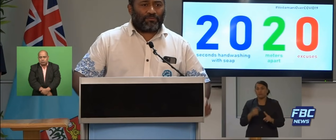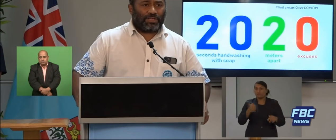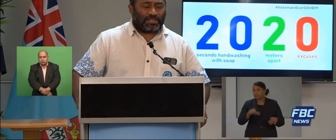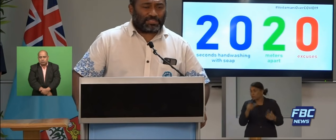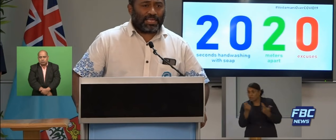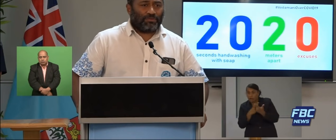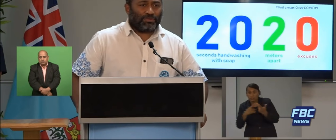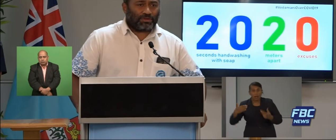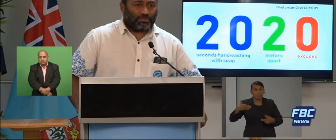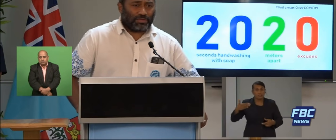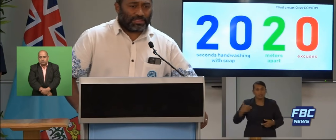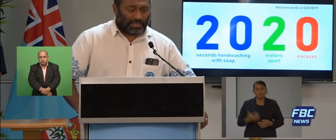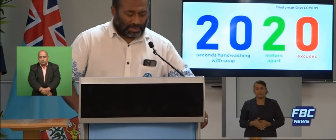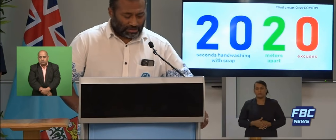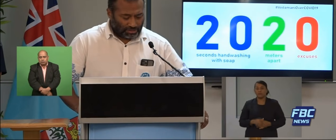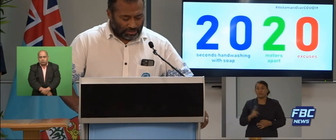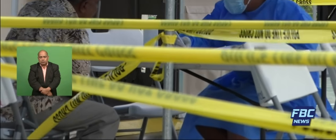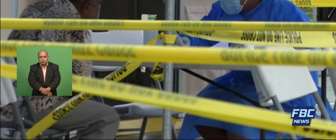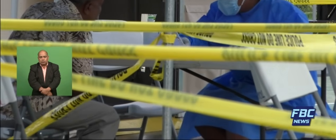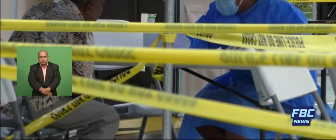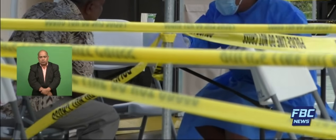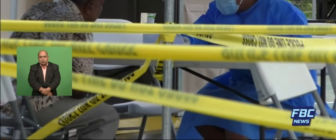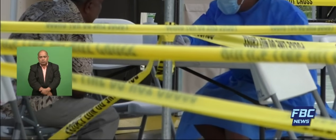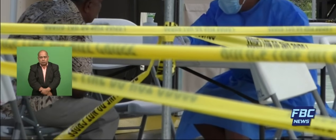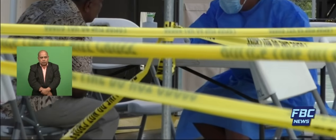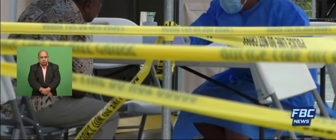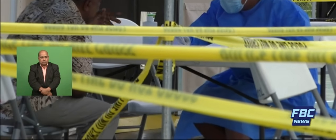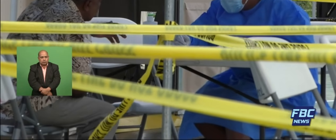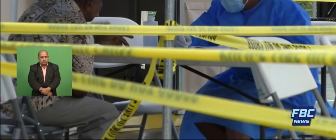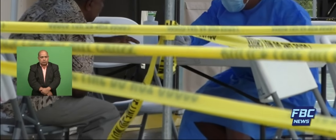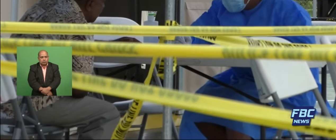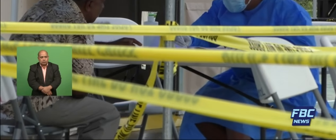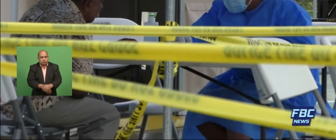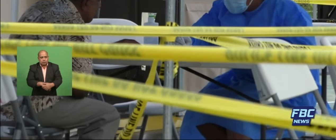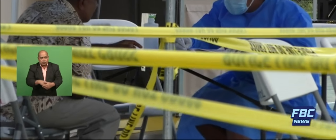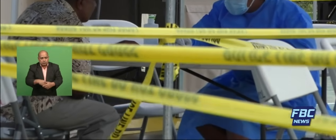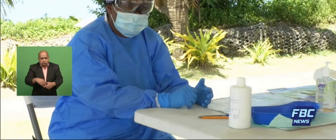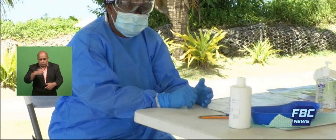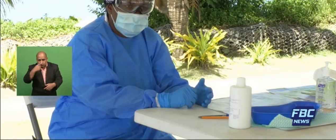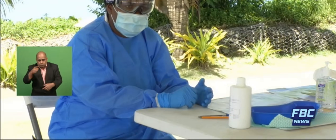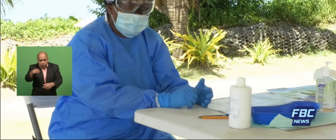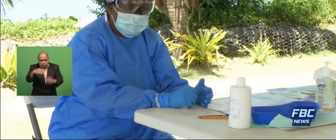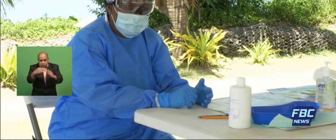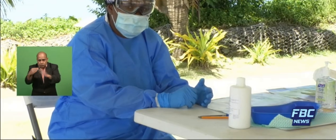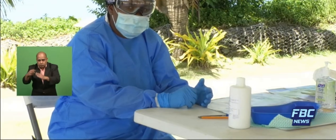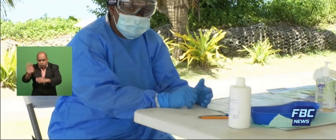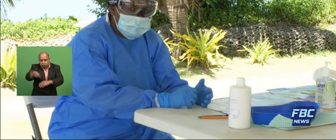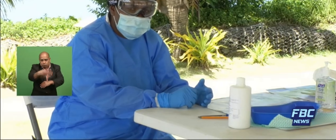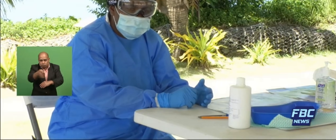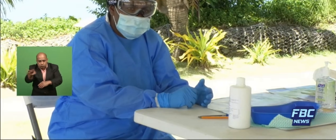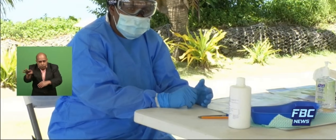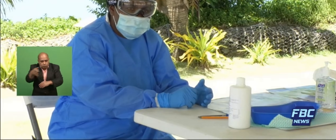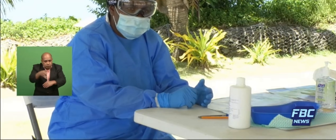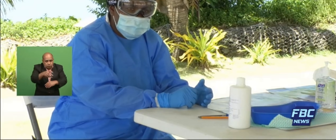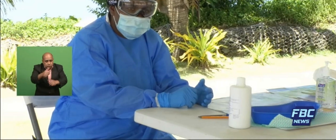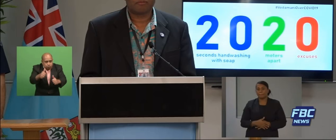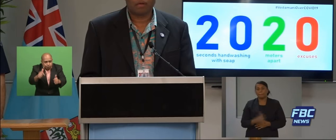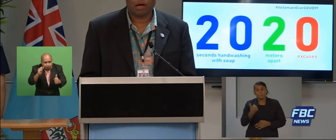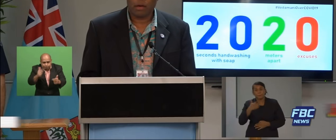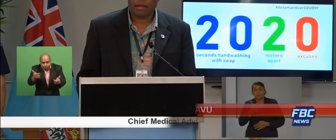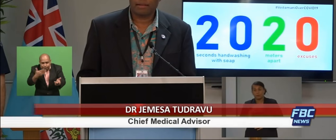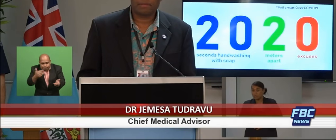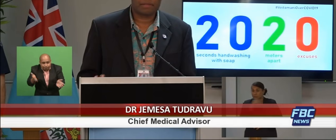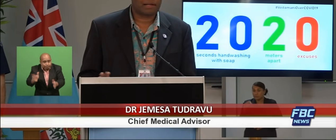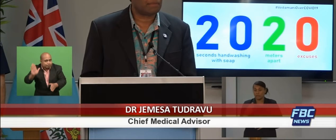more free scale with the community at large. With screenings to continue, Fijians have been urged to cooperate with health officials.